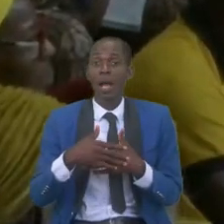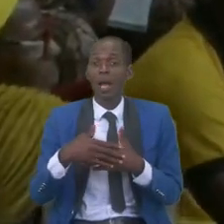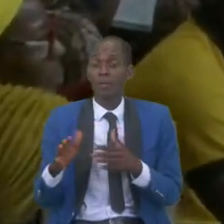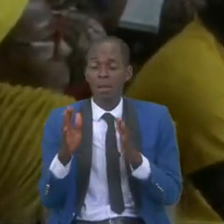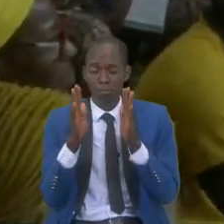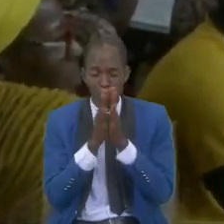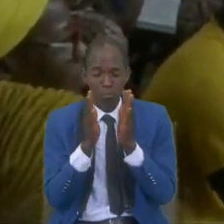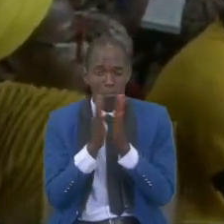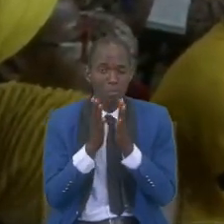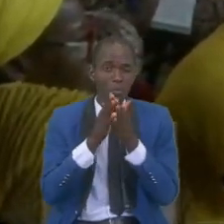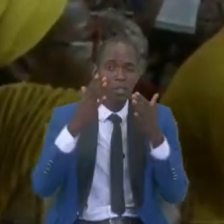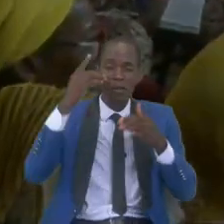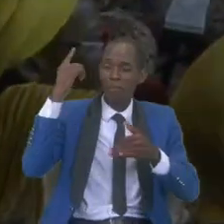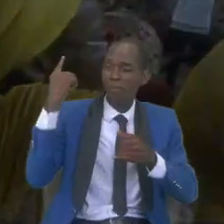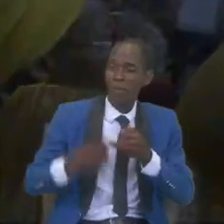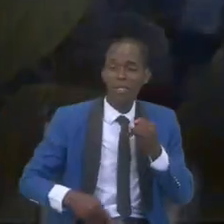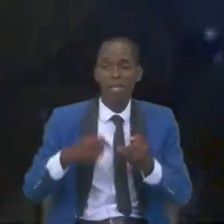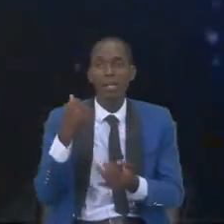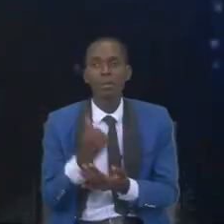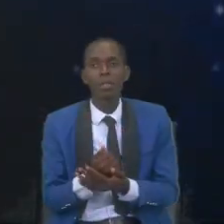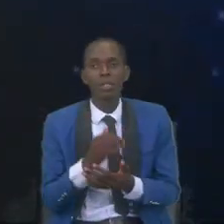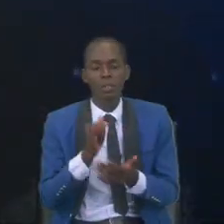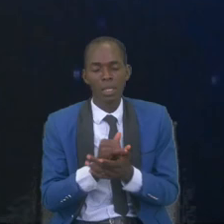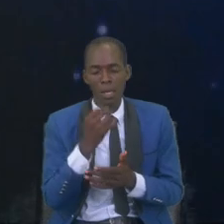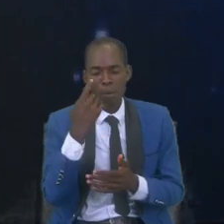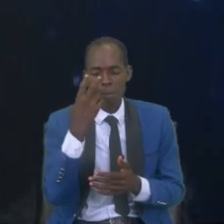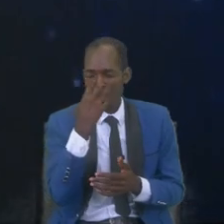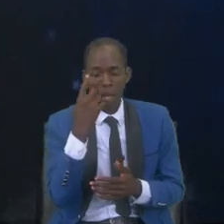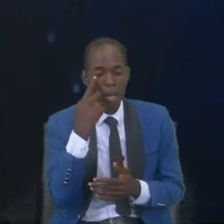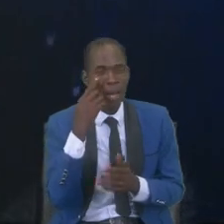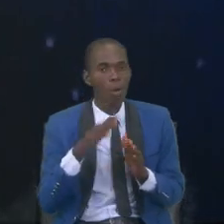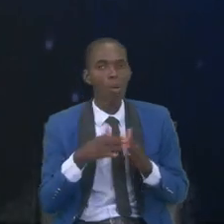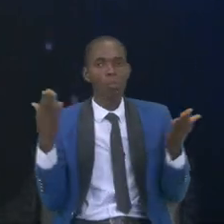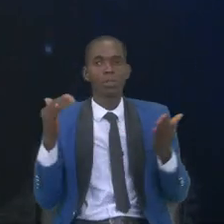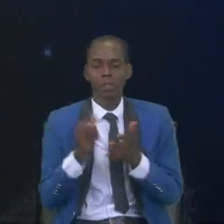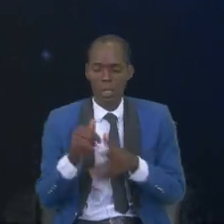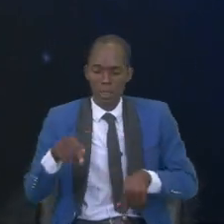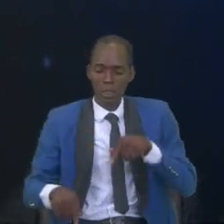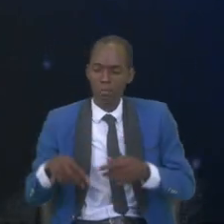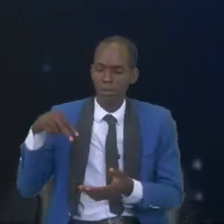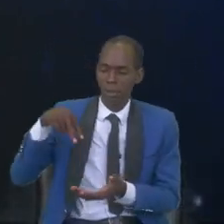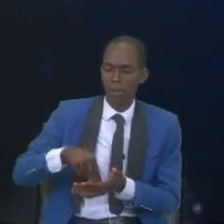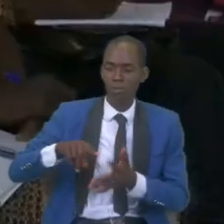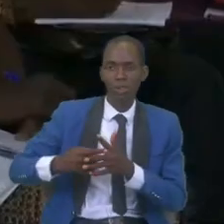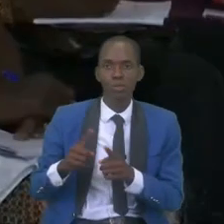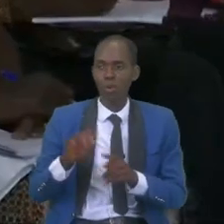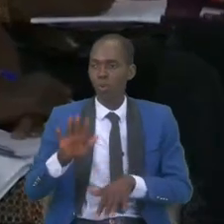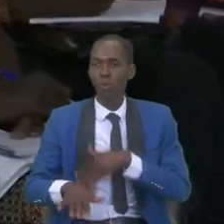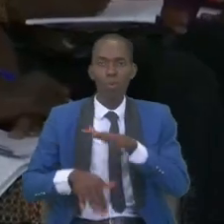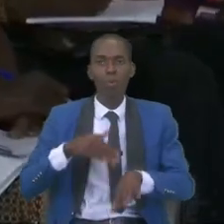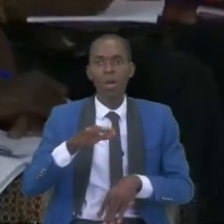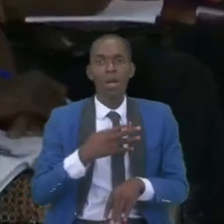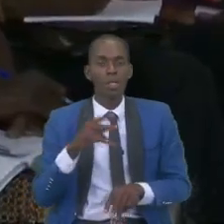the final amen, that blind eye got opened and that lame person started walking and the people